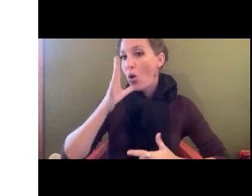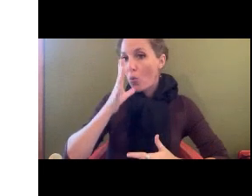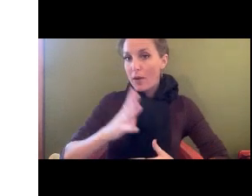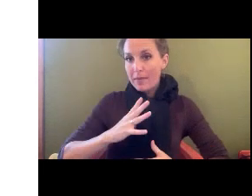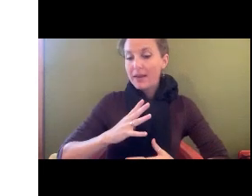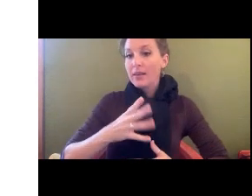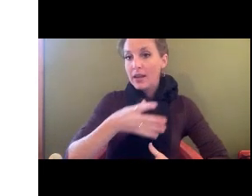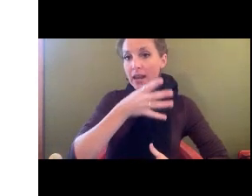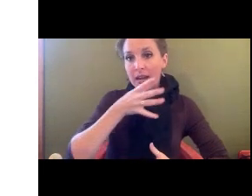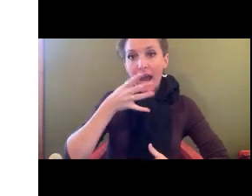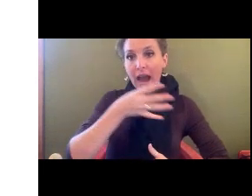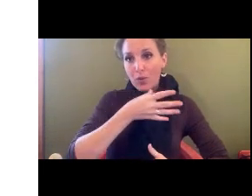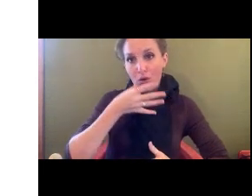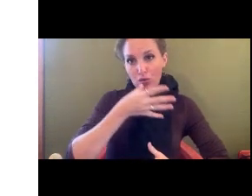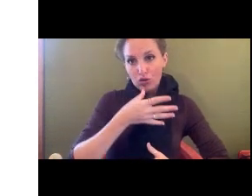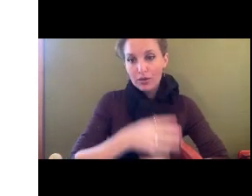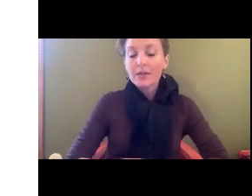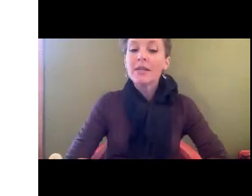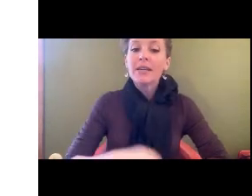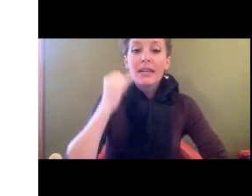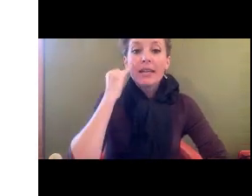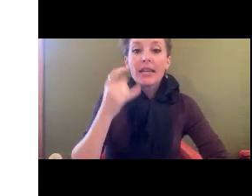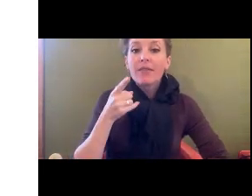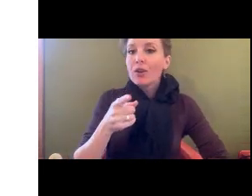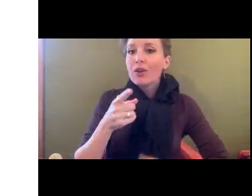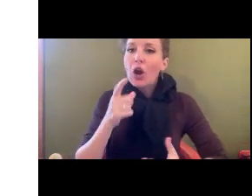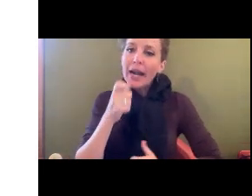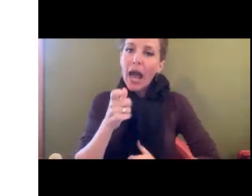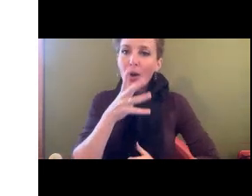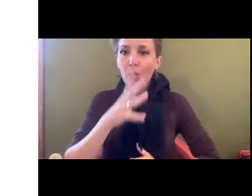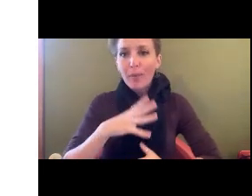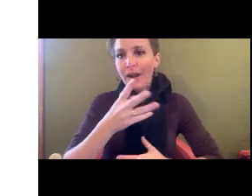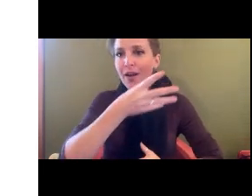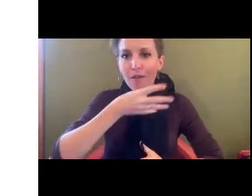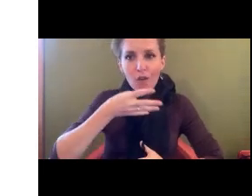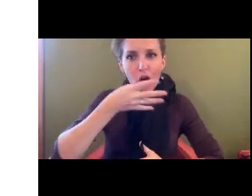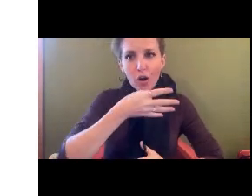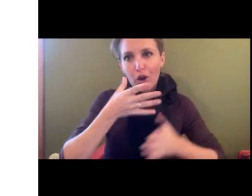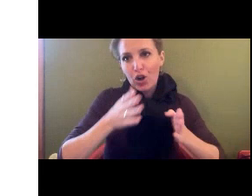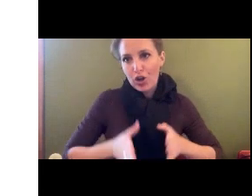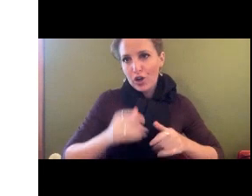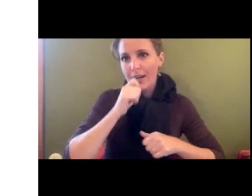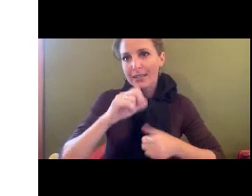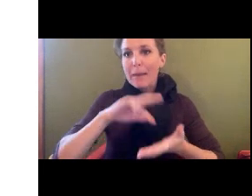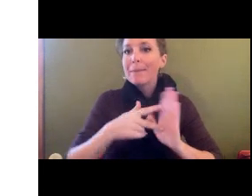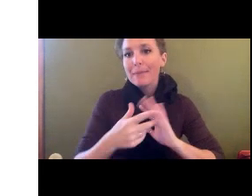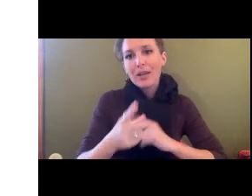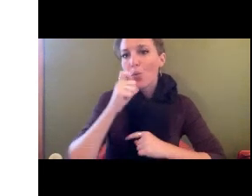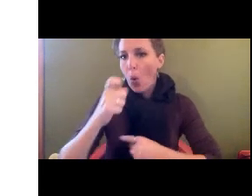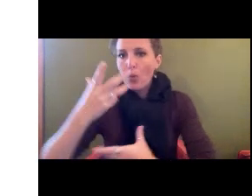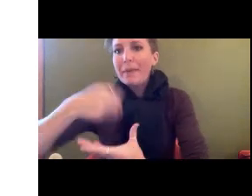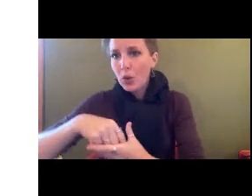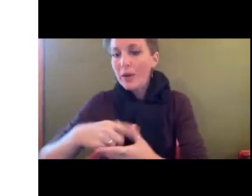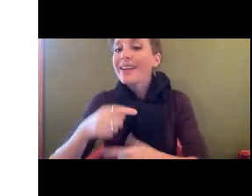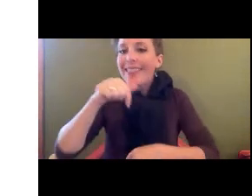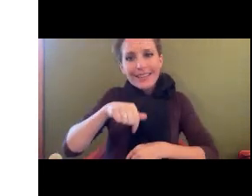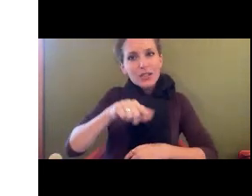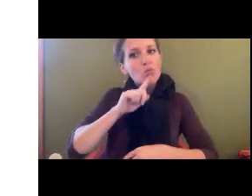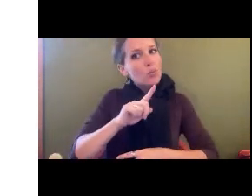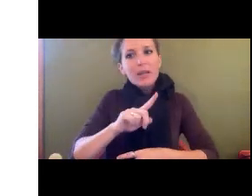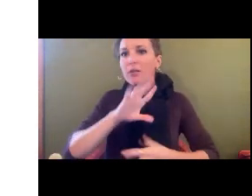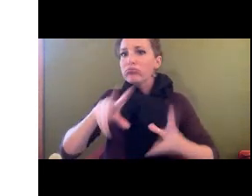think because you're not a woman farmer that you won't be included in these initiatives and these efforts because it is very inclusive. The